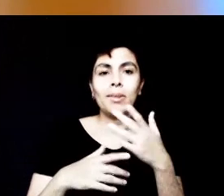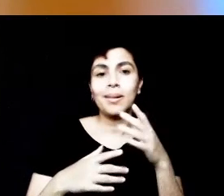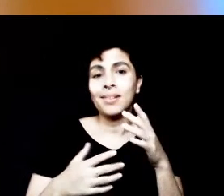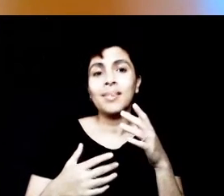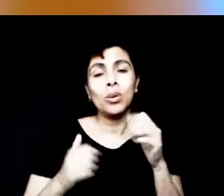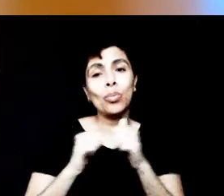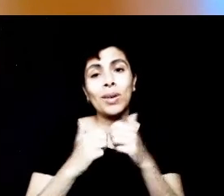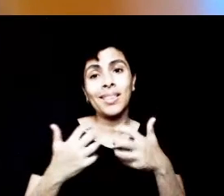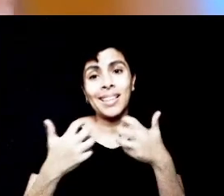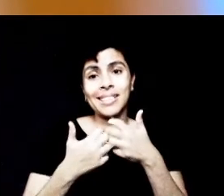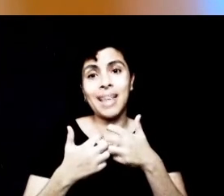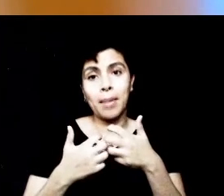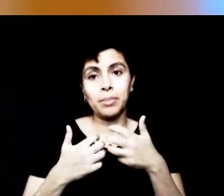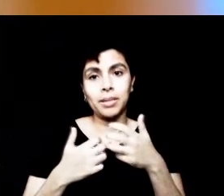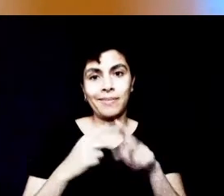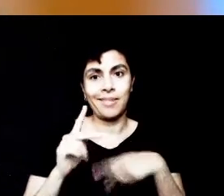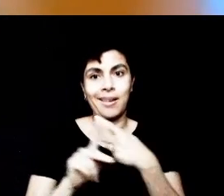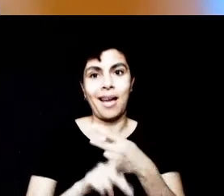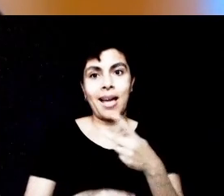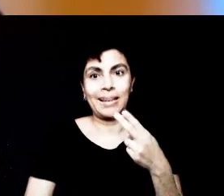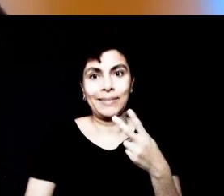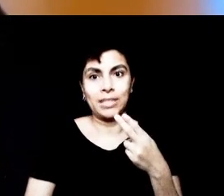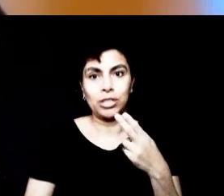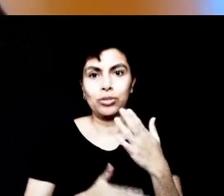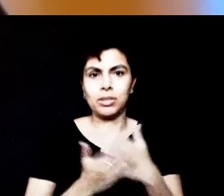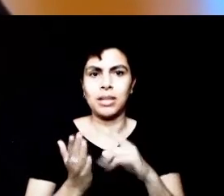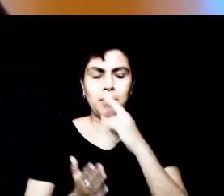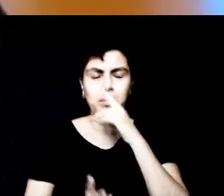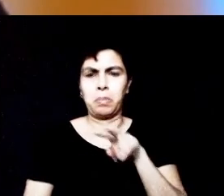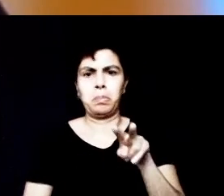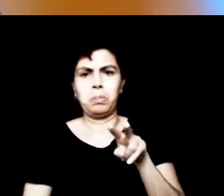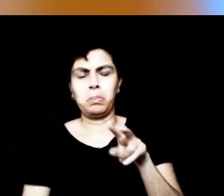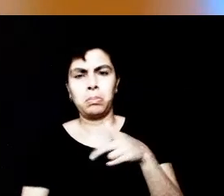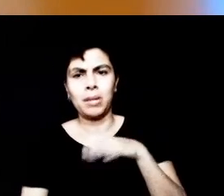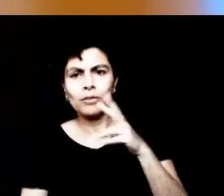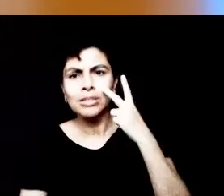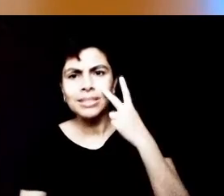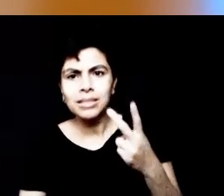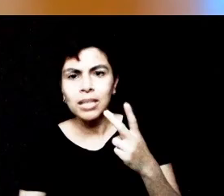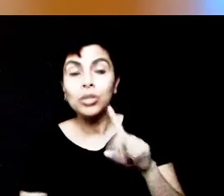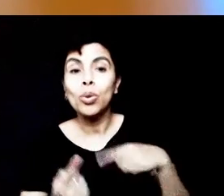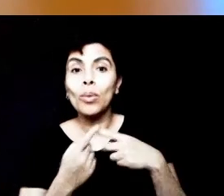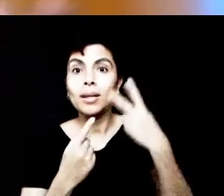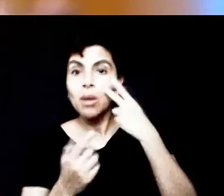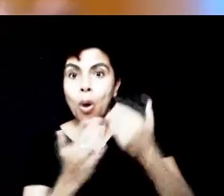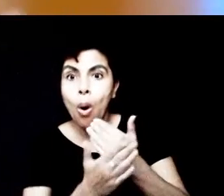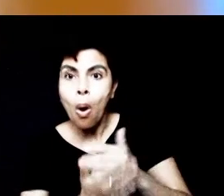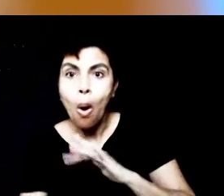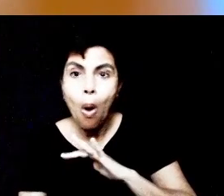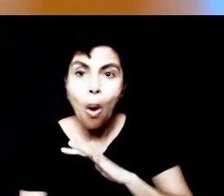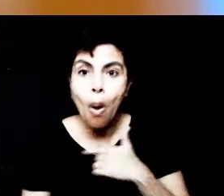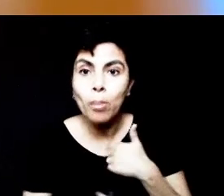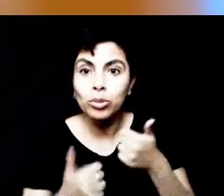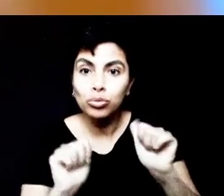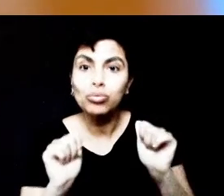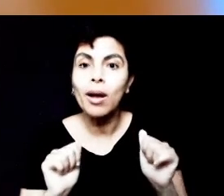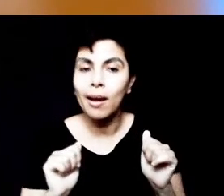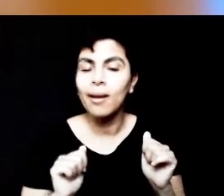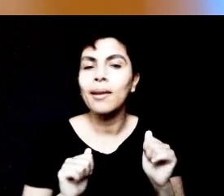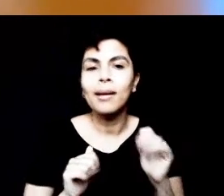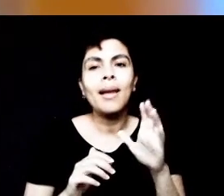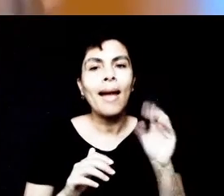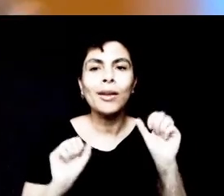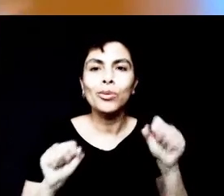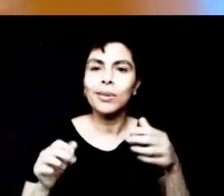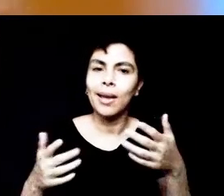very normal. A lot of times, especially with the adaptive scissors, some children aren't very familiar with those, so when they see them, they get excited